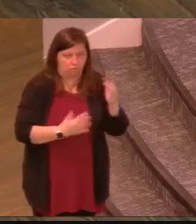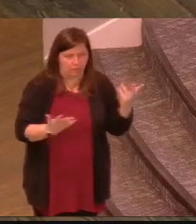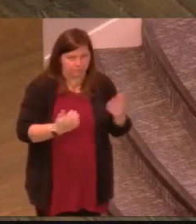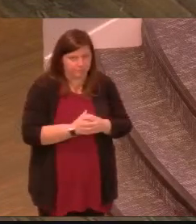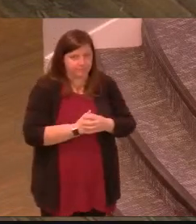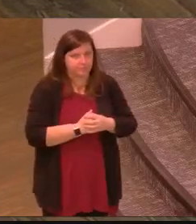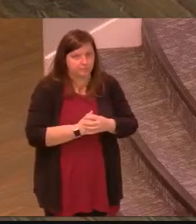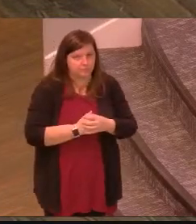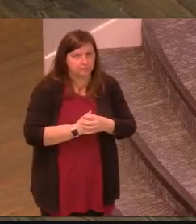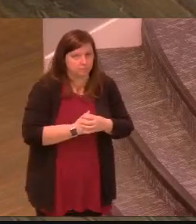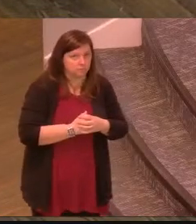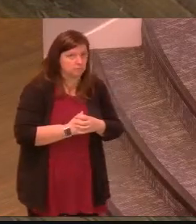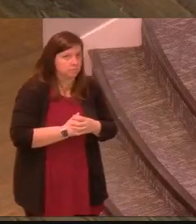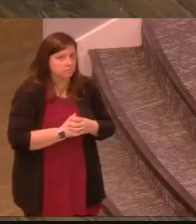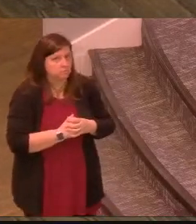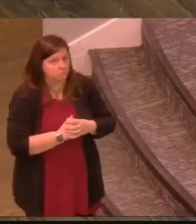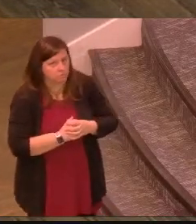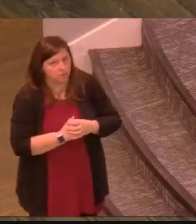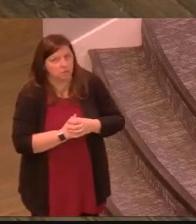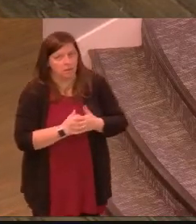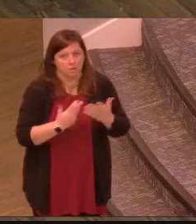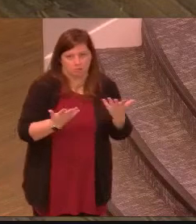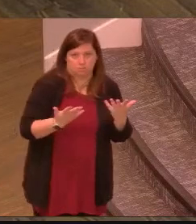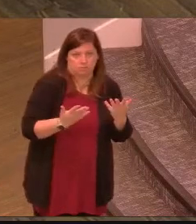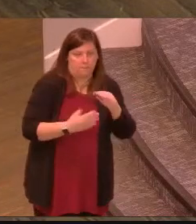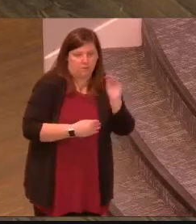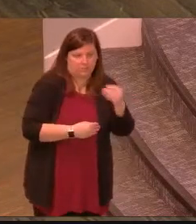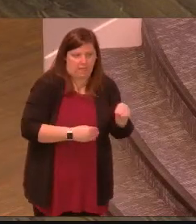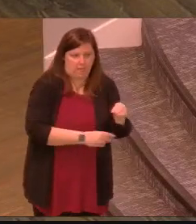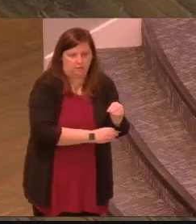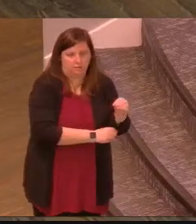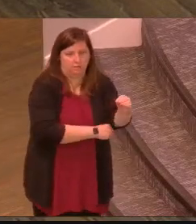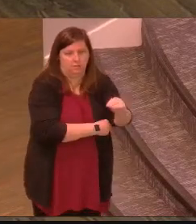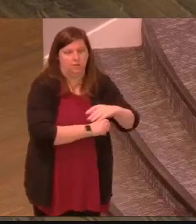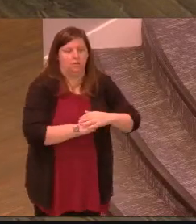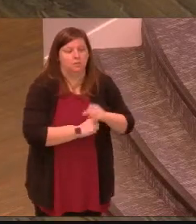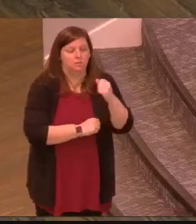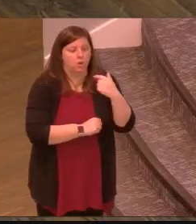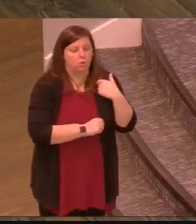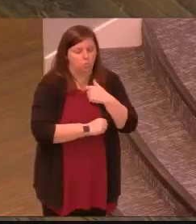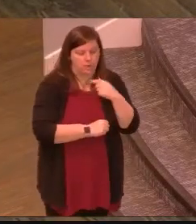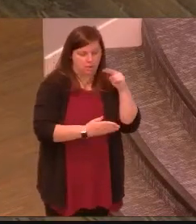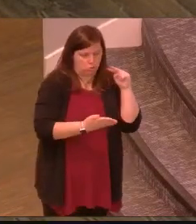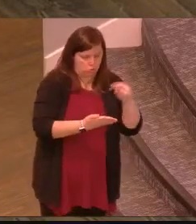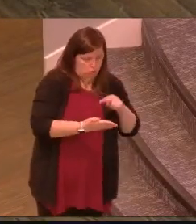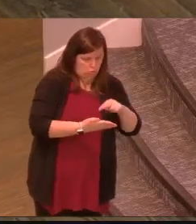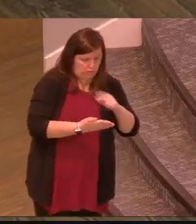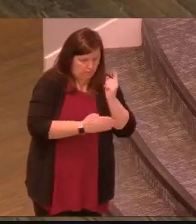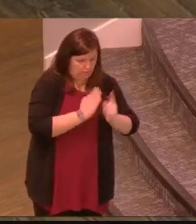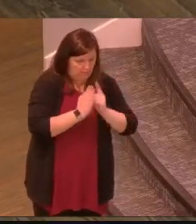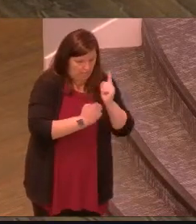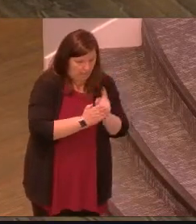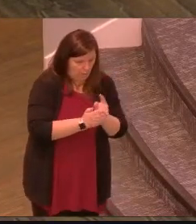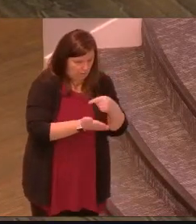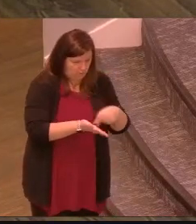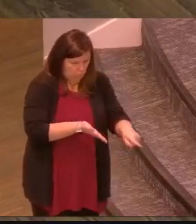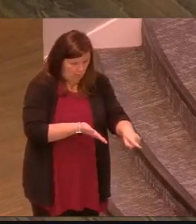is a percentage. So we look at the hourly wage for a